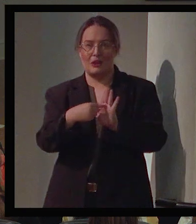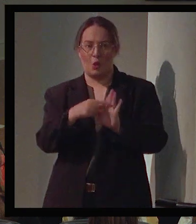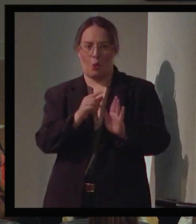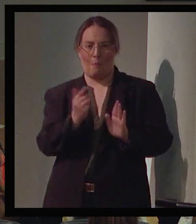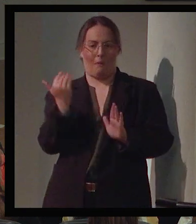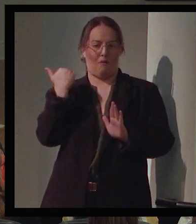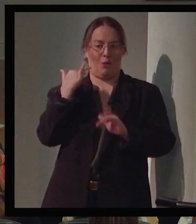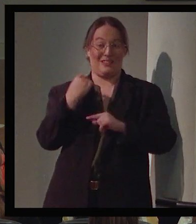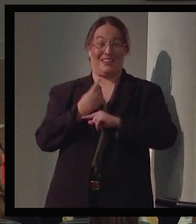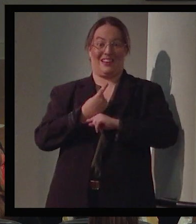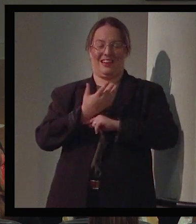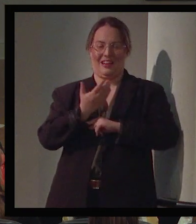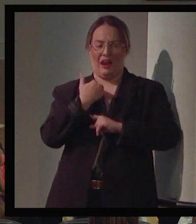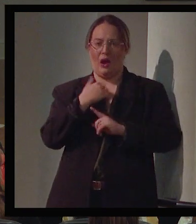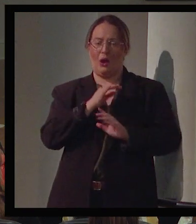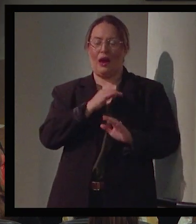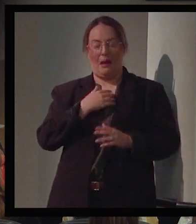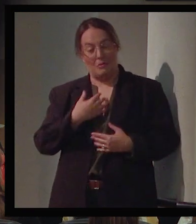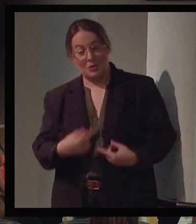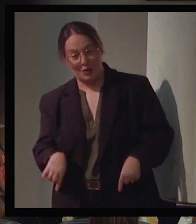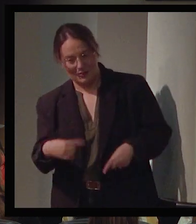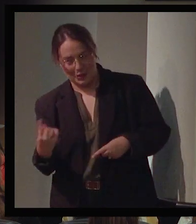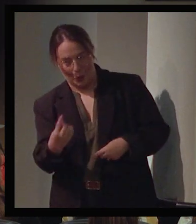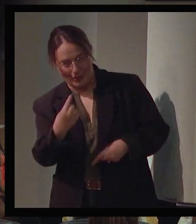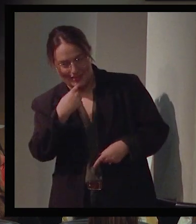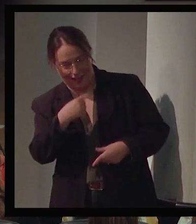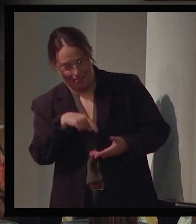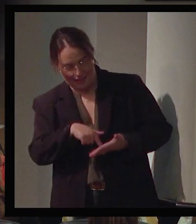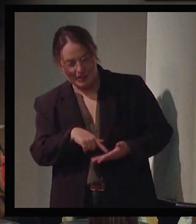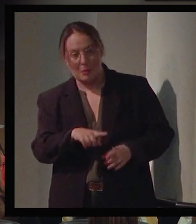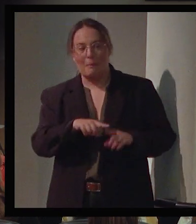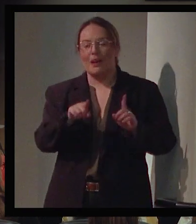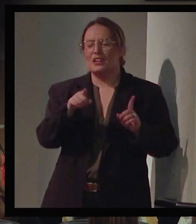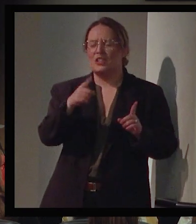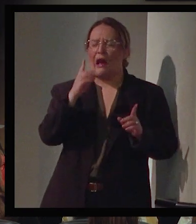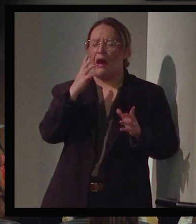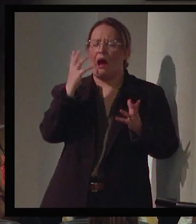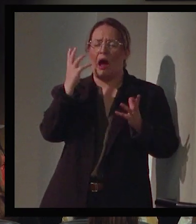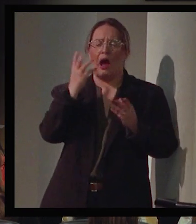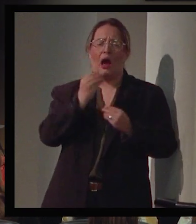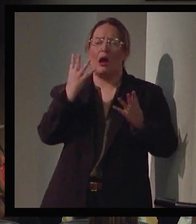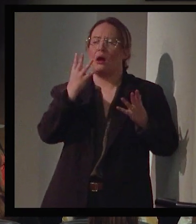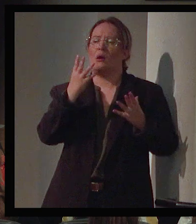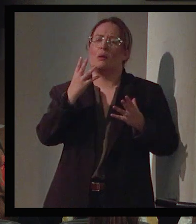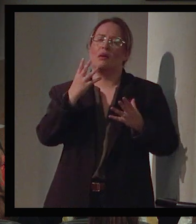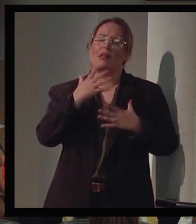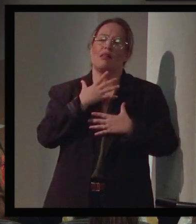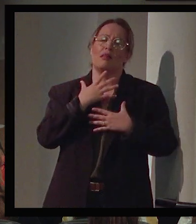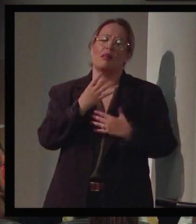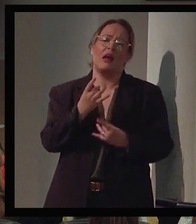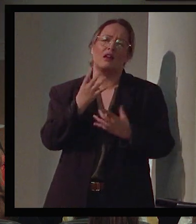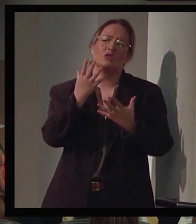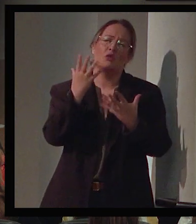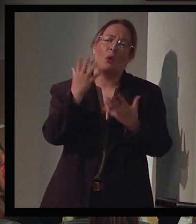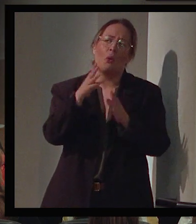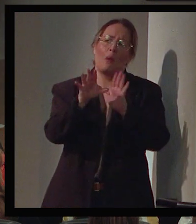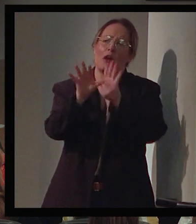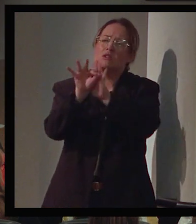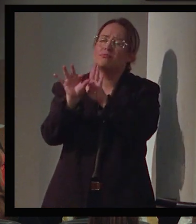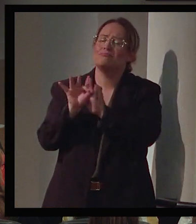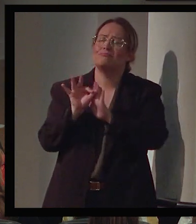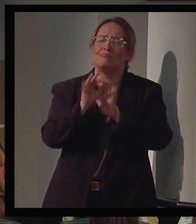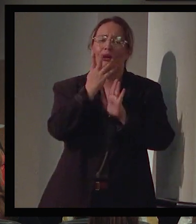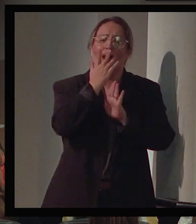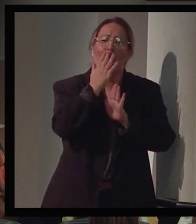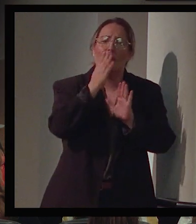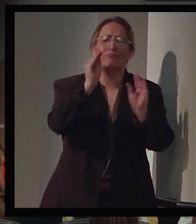say, and it always makes me nervous, that she absolutely likes so much the color choices in